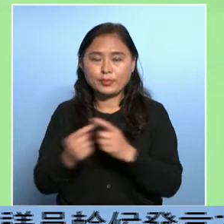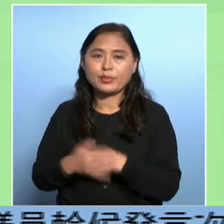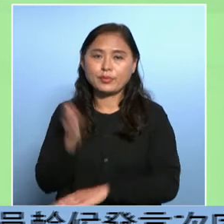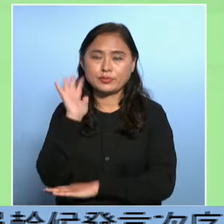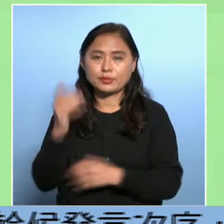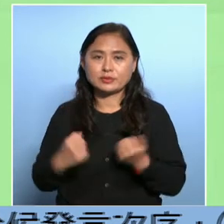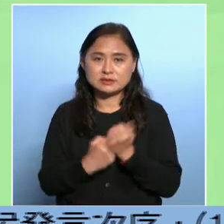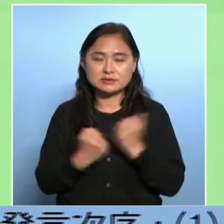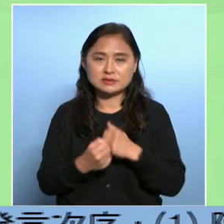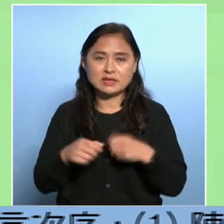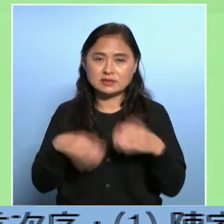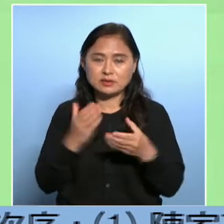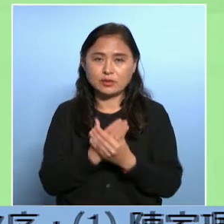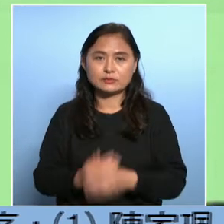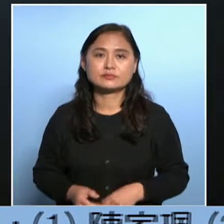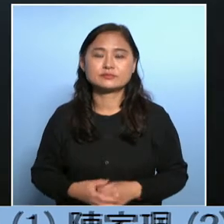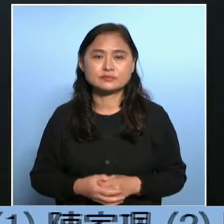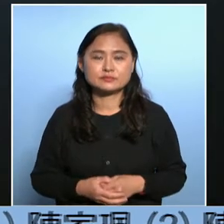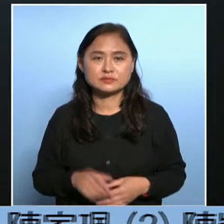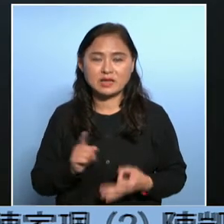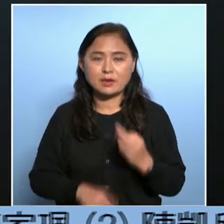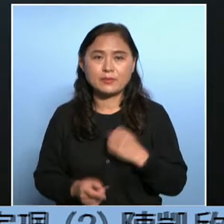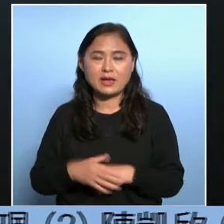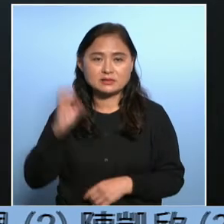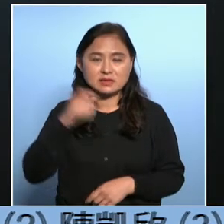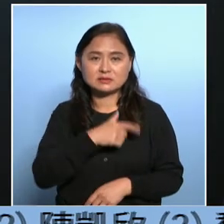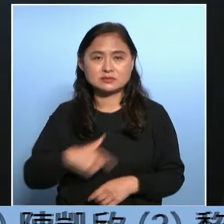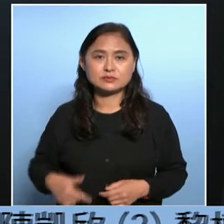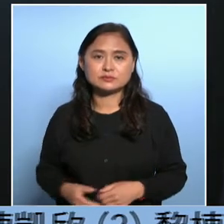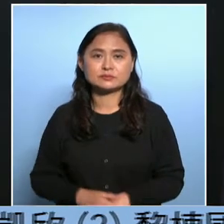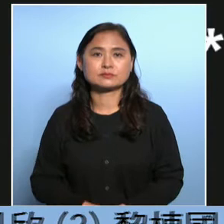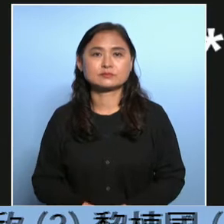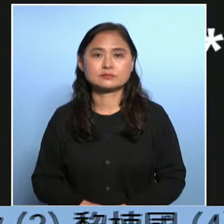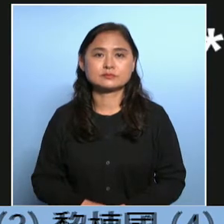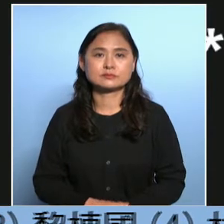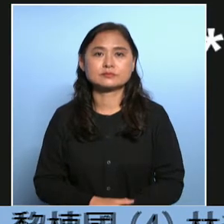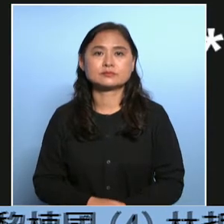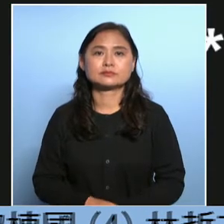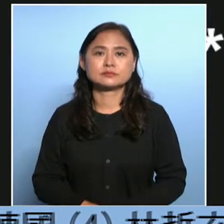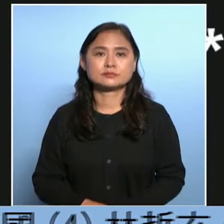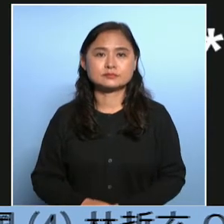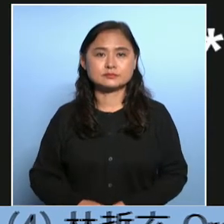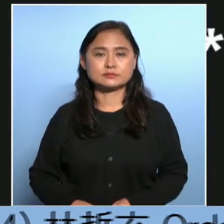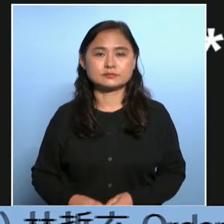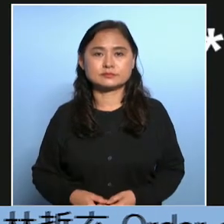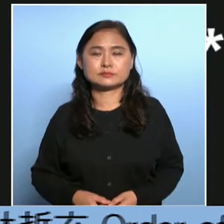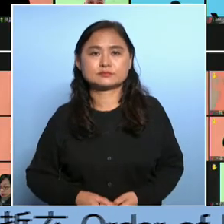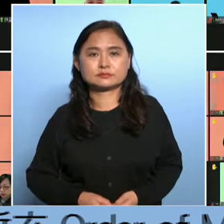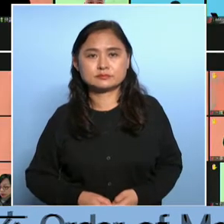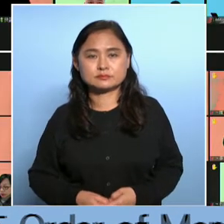the development of the Greater Bay Area, and we would be able to live up to people's aspirations for a better Hong Kong.